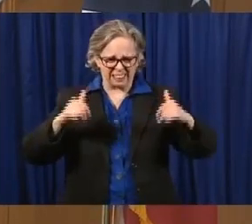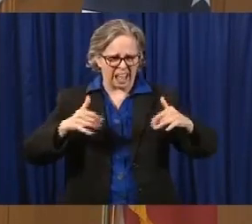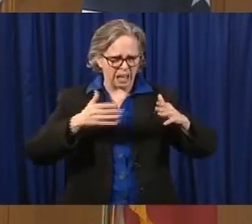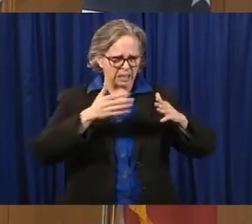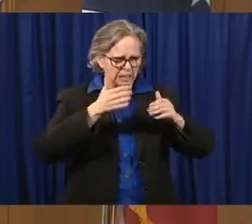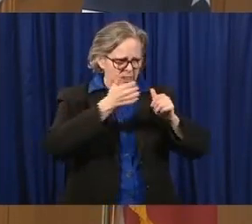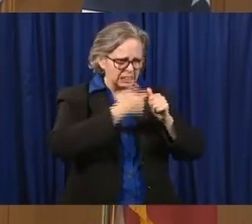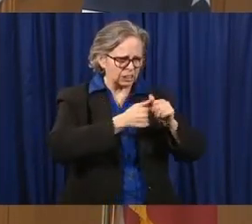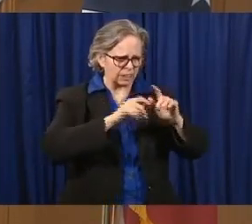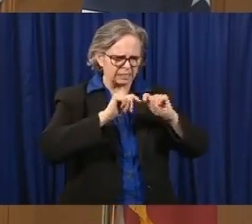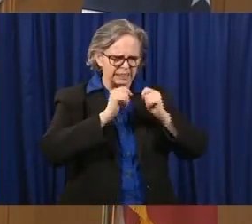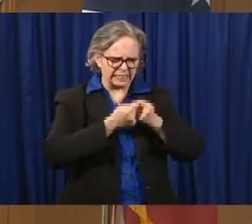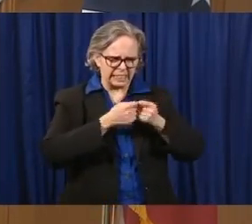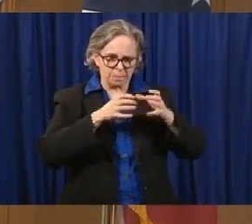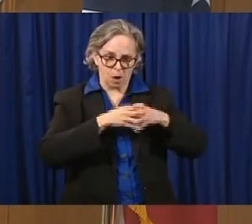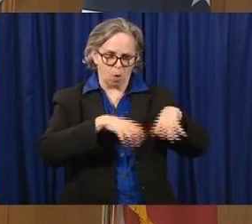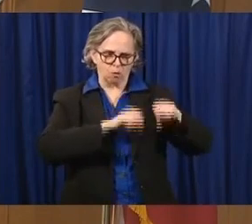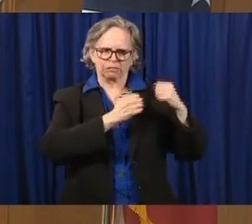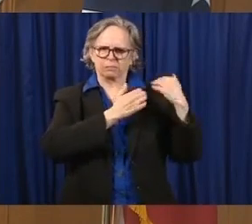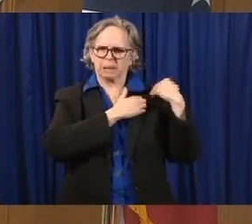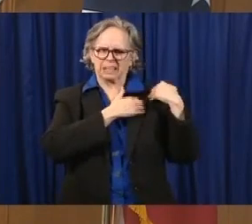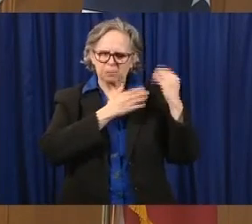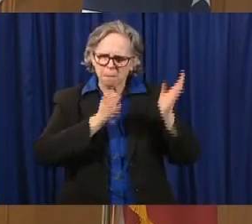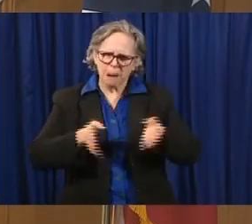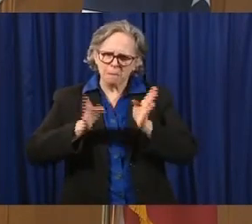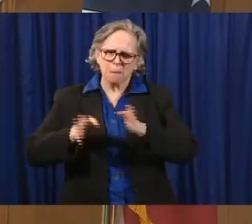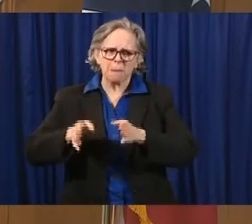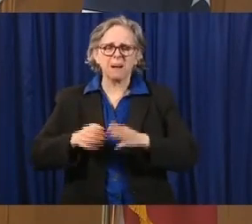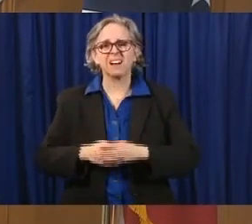that's frustrating. Sometimes that is,